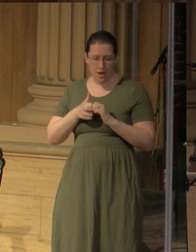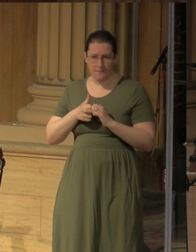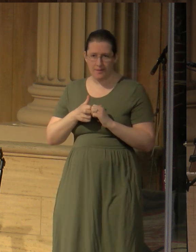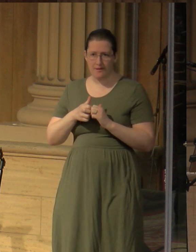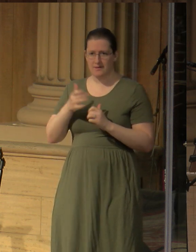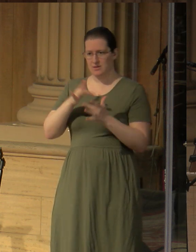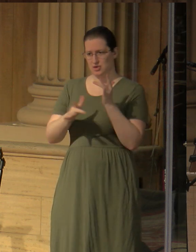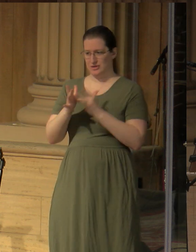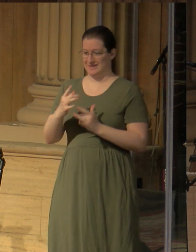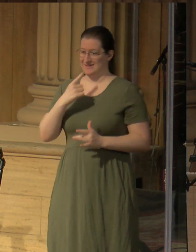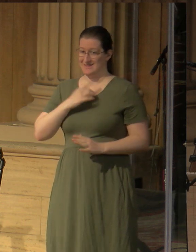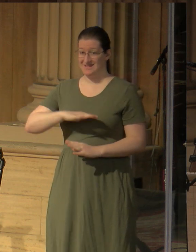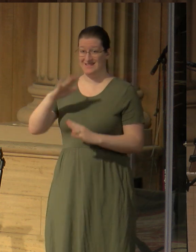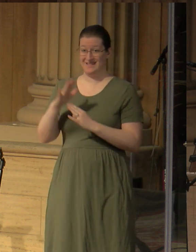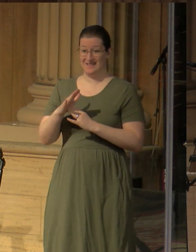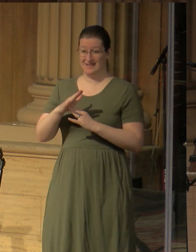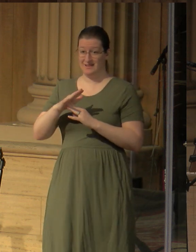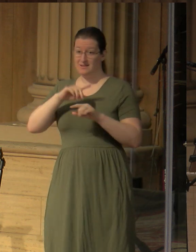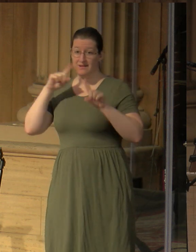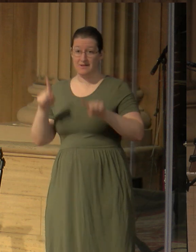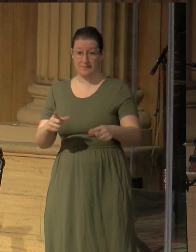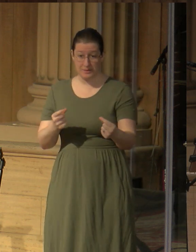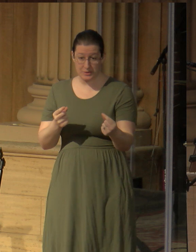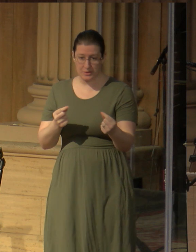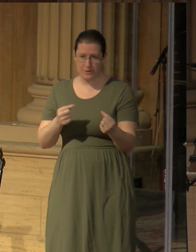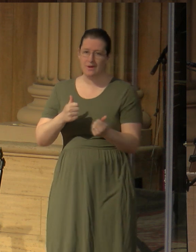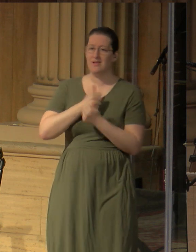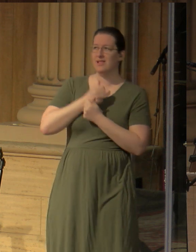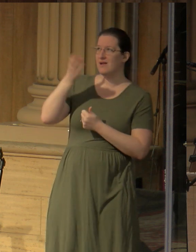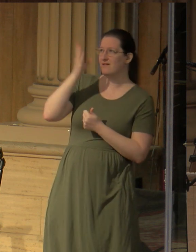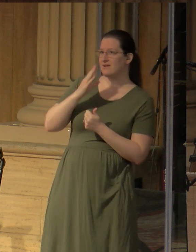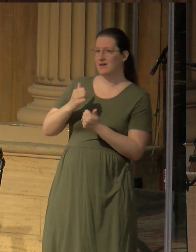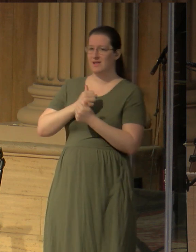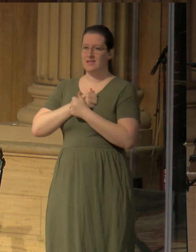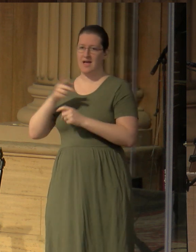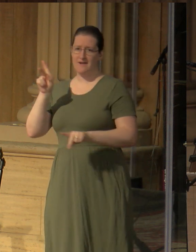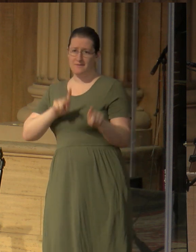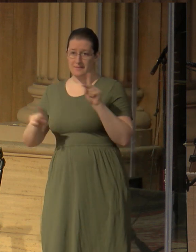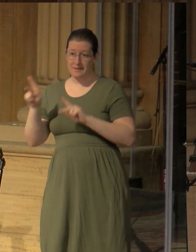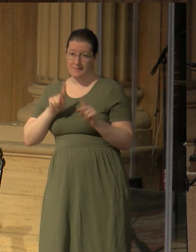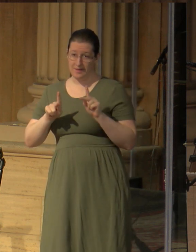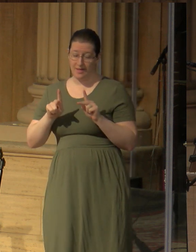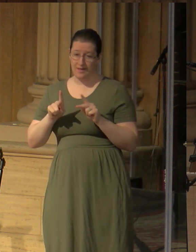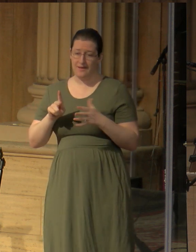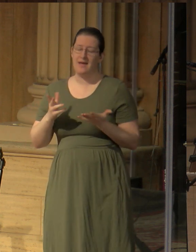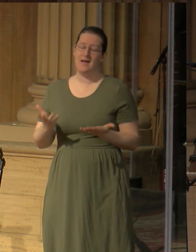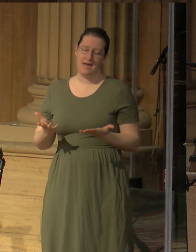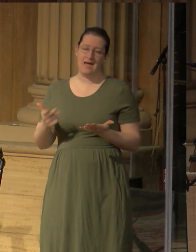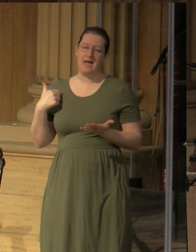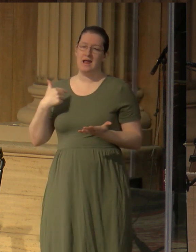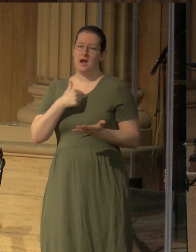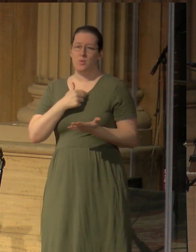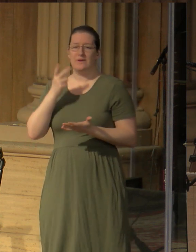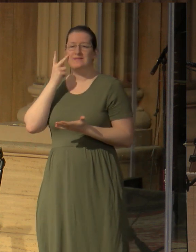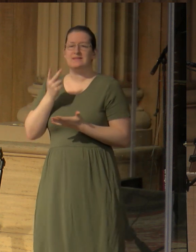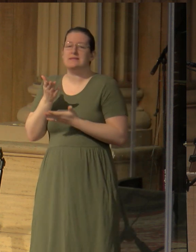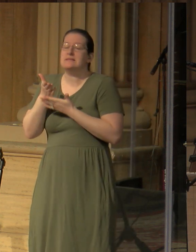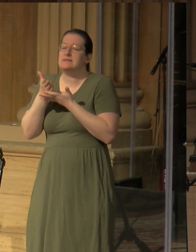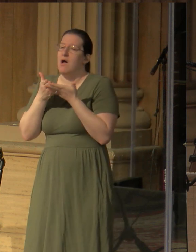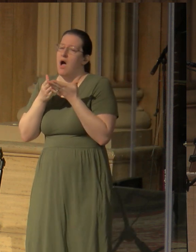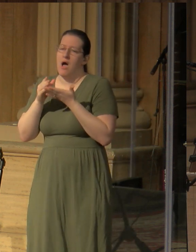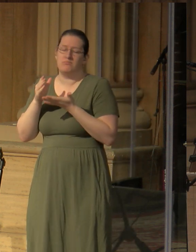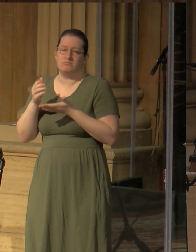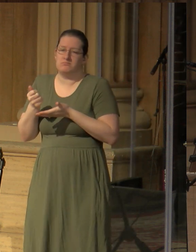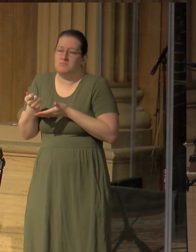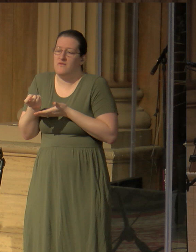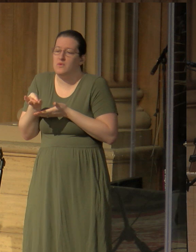greatest commandments are to love God and to love people. And then we've even seen, and this is a much smaller pocket, but in extreme cases, this